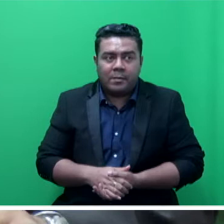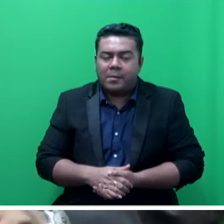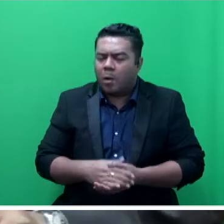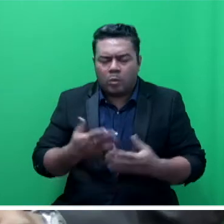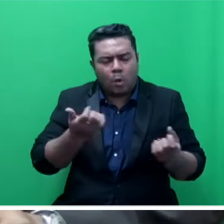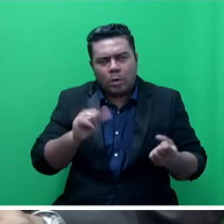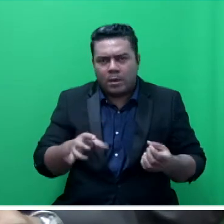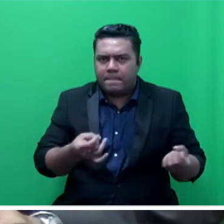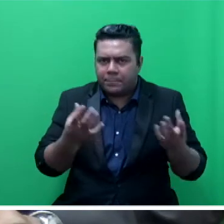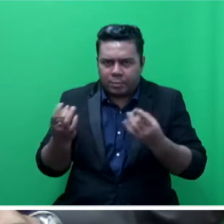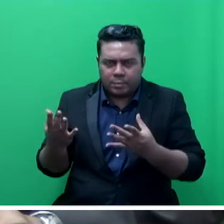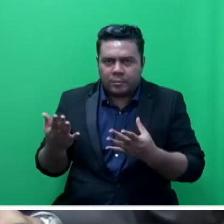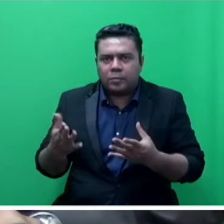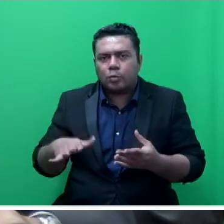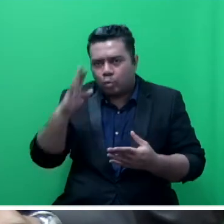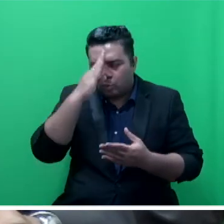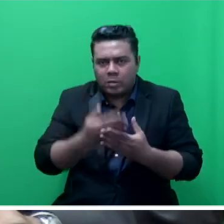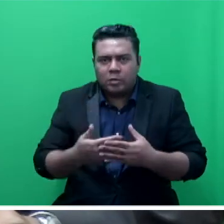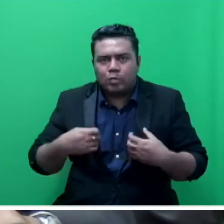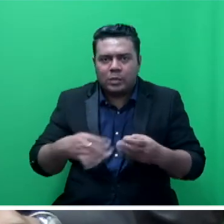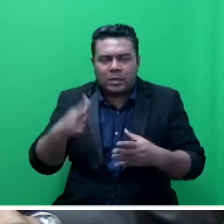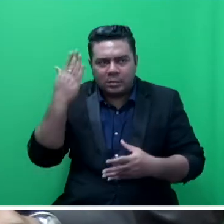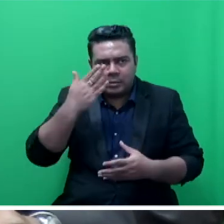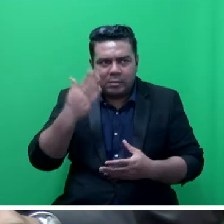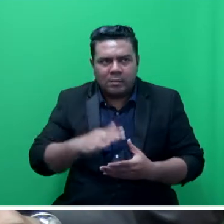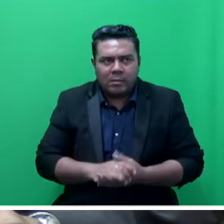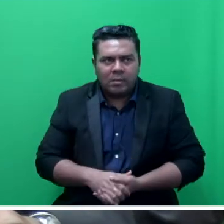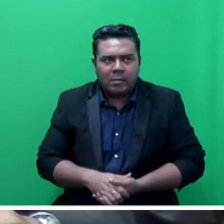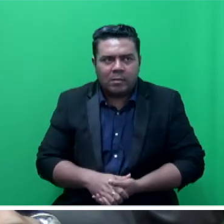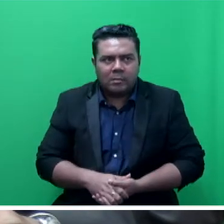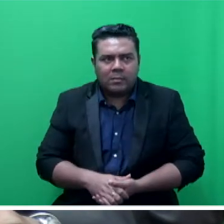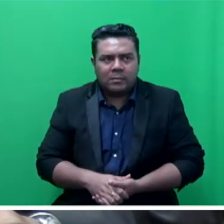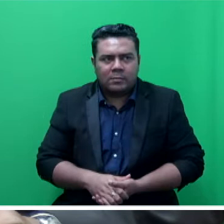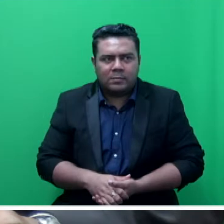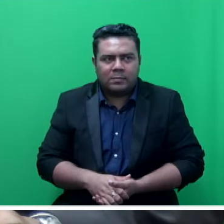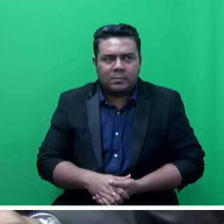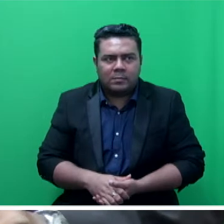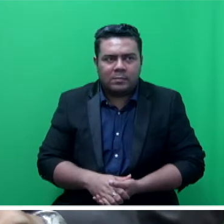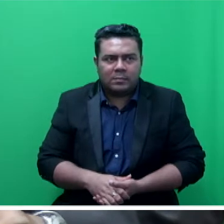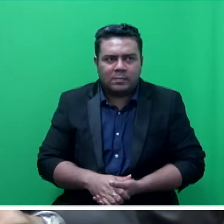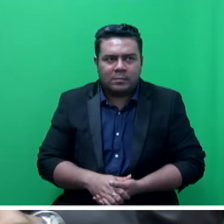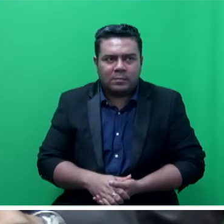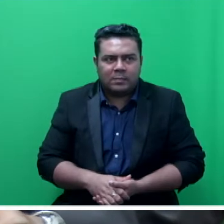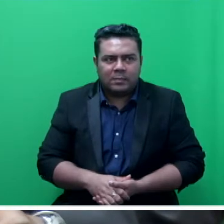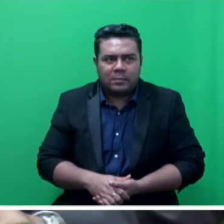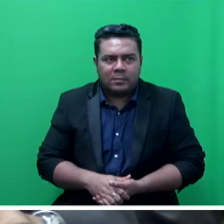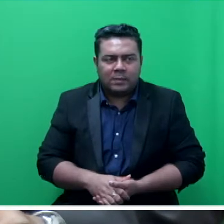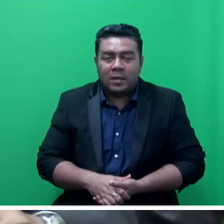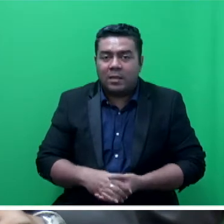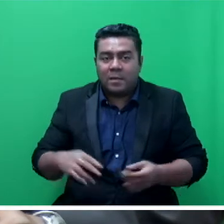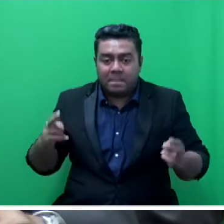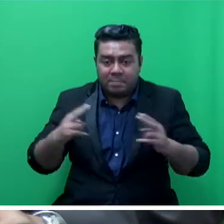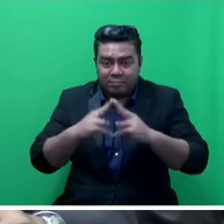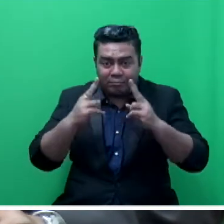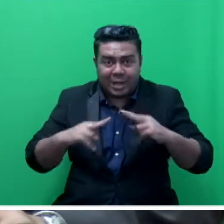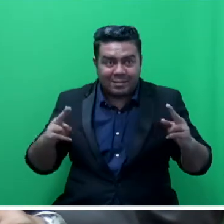ready for the students to resume classes. So the temporary structures, or what we call the prefab buildings,